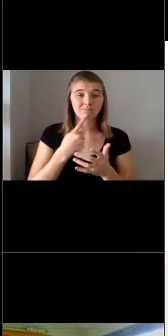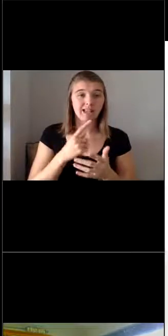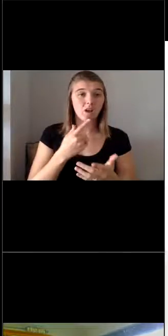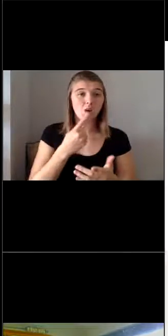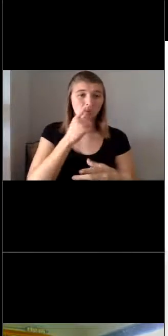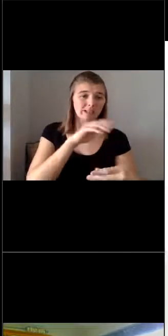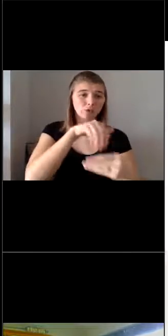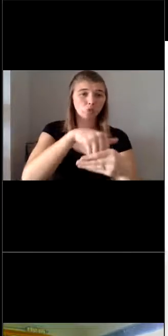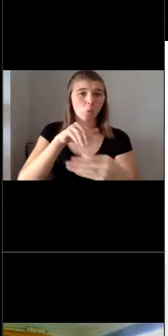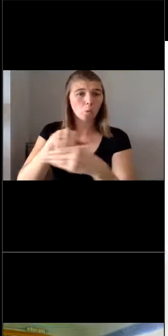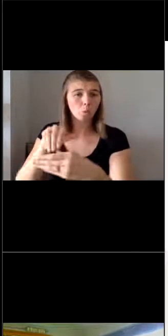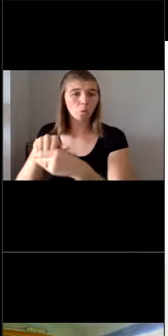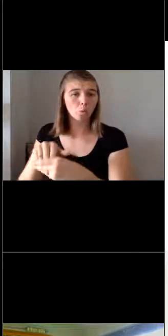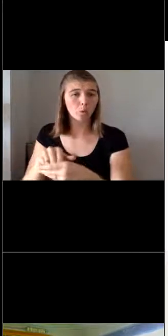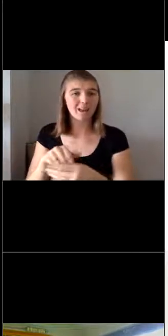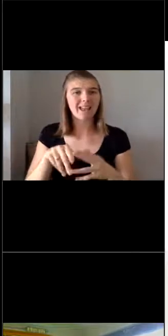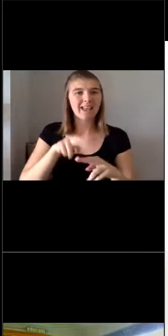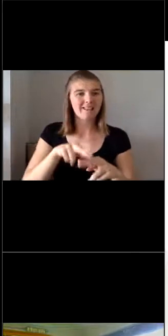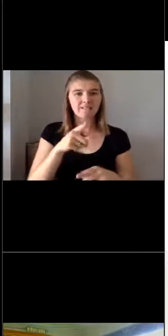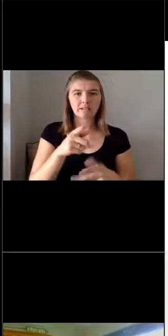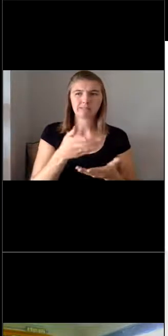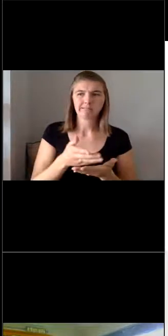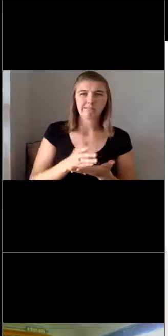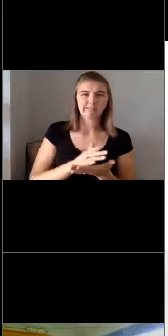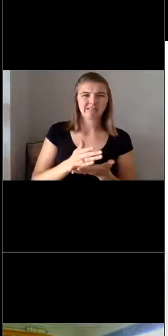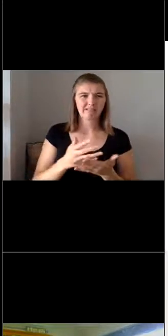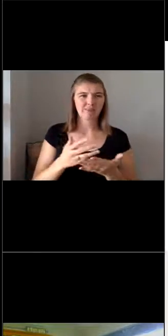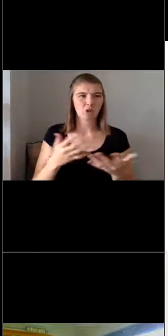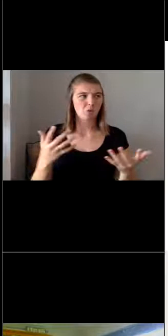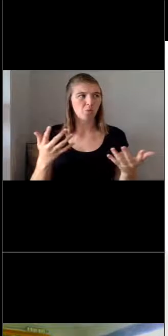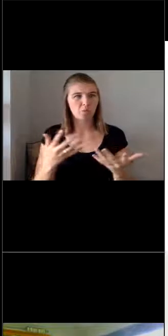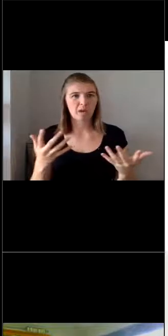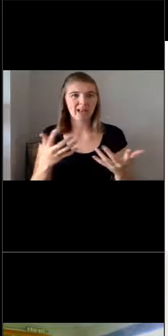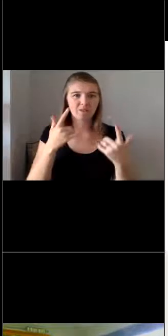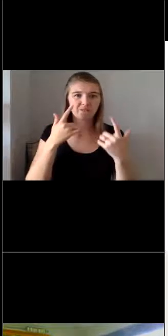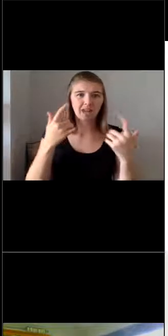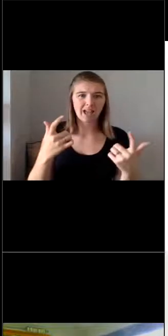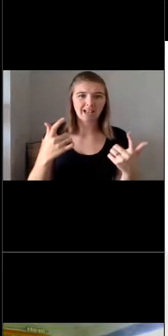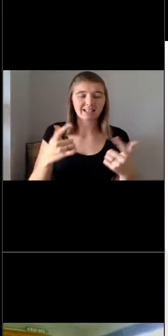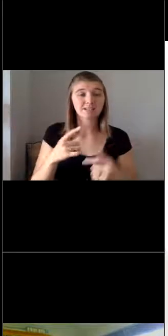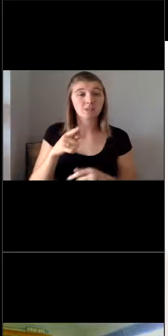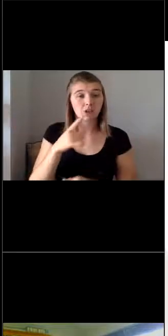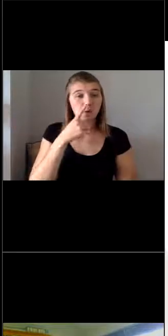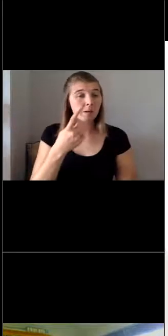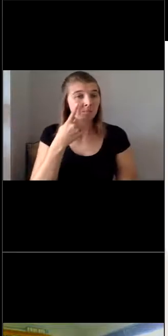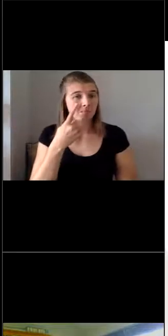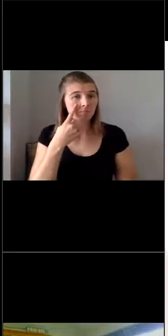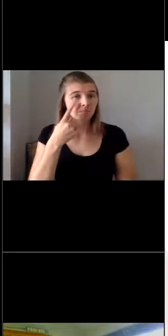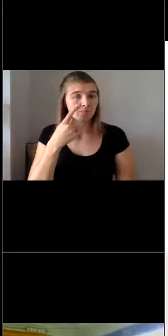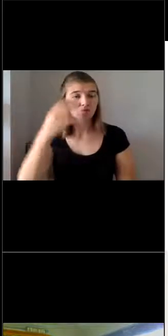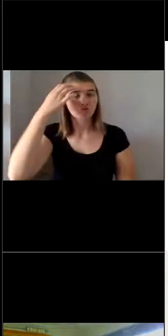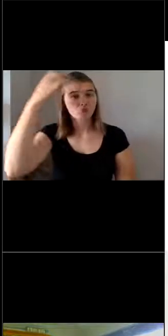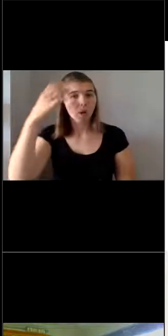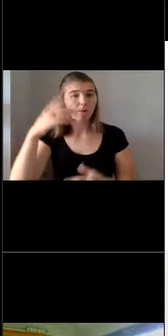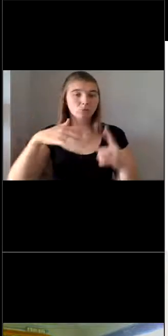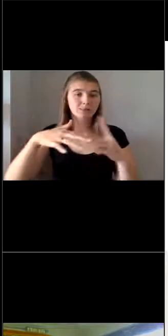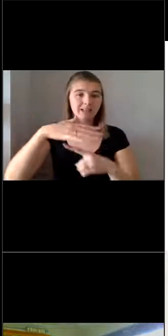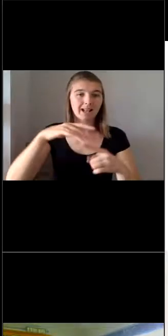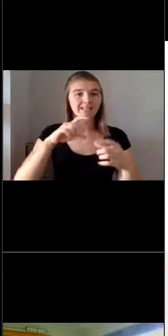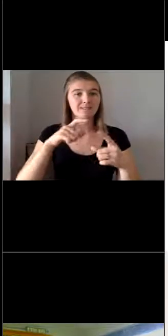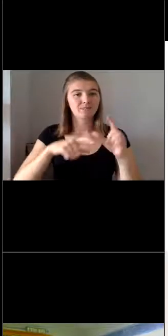are available, then the Royal Society of Chemistry has a series of local and interest groups. So you may find that even though we